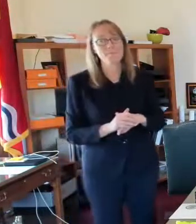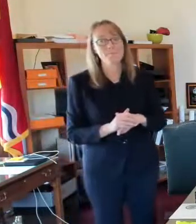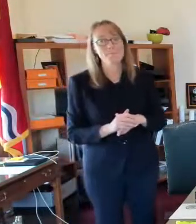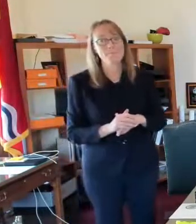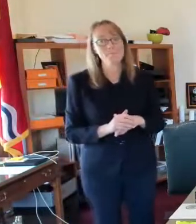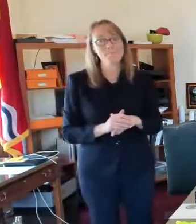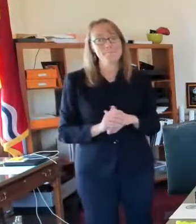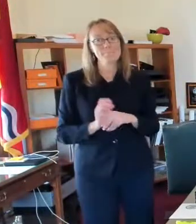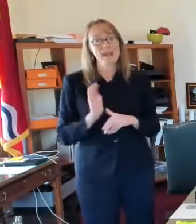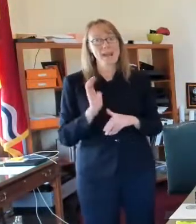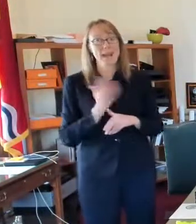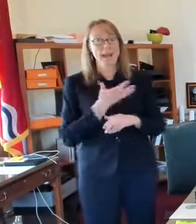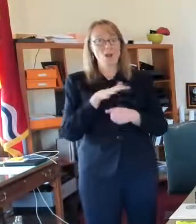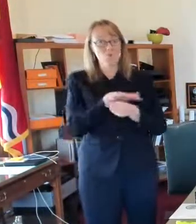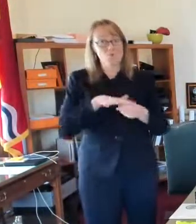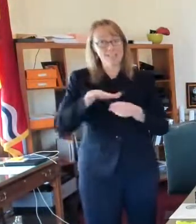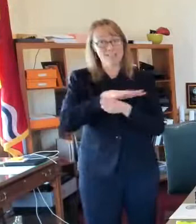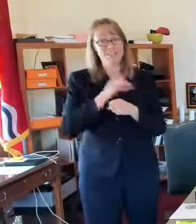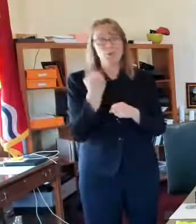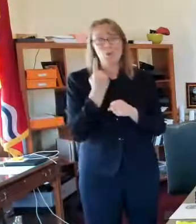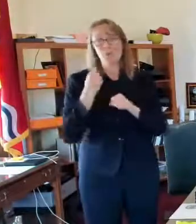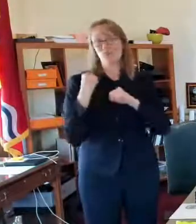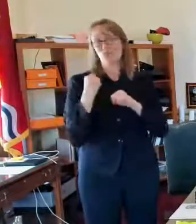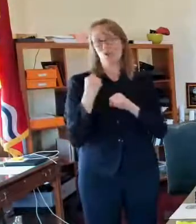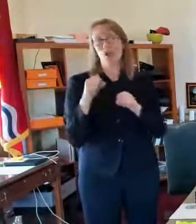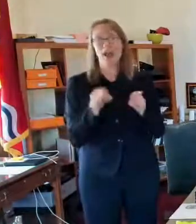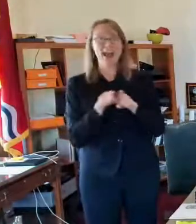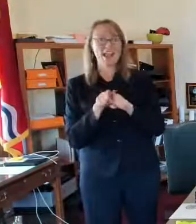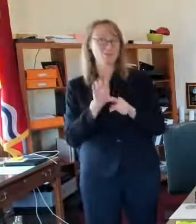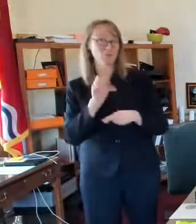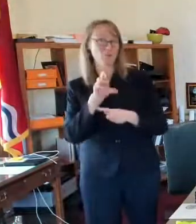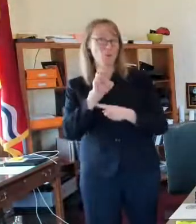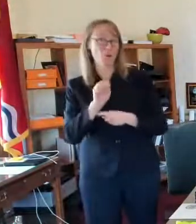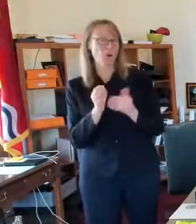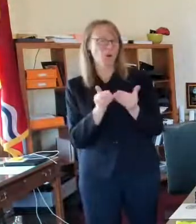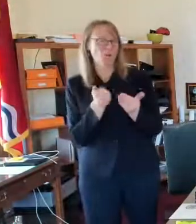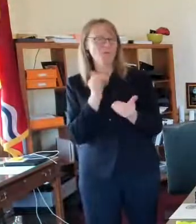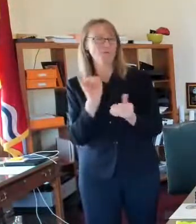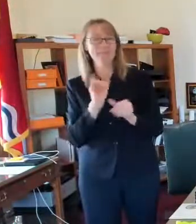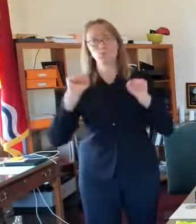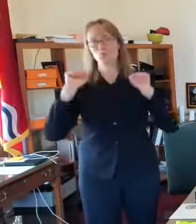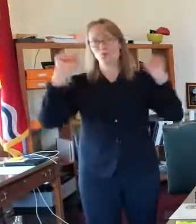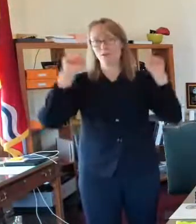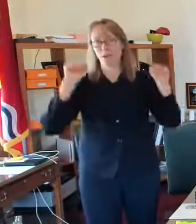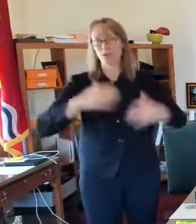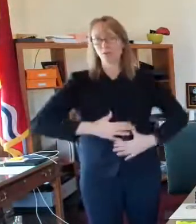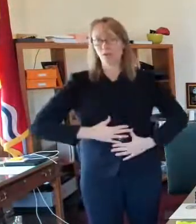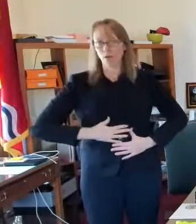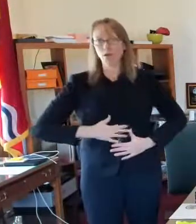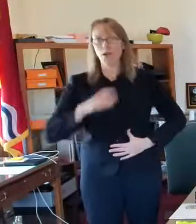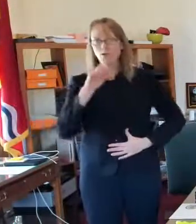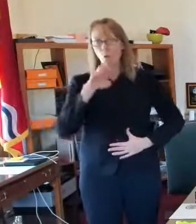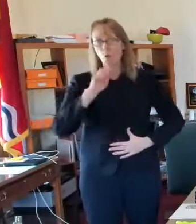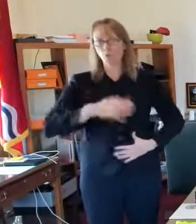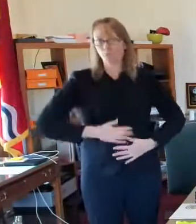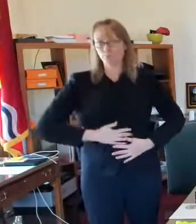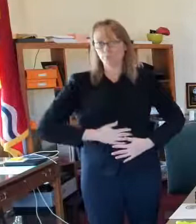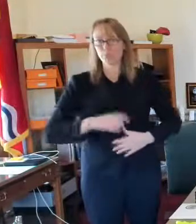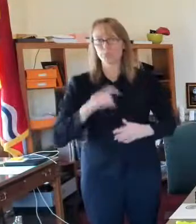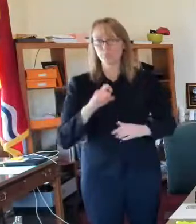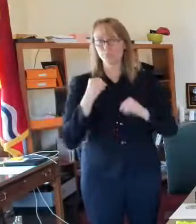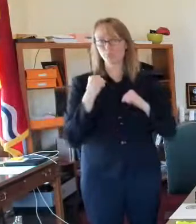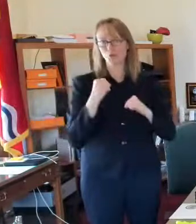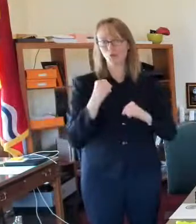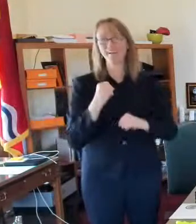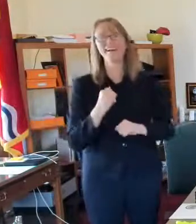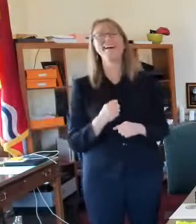as its core. So sort of like that workout thing, you know. It's true. You all know I don't work out much, but